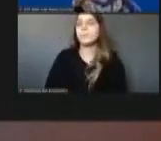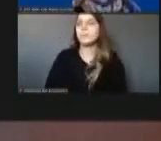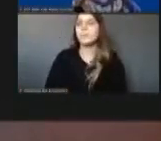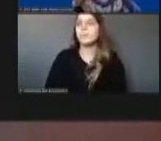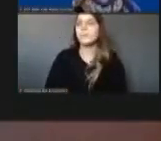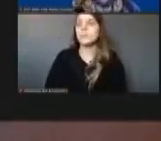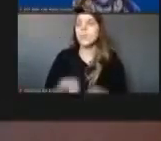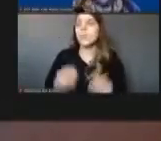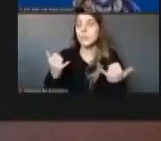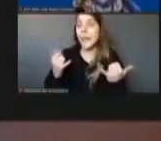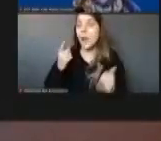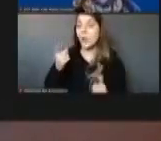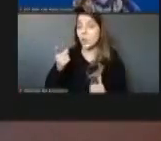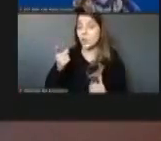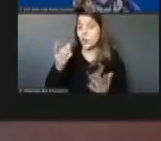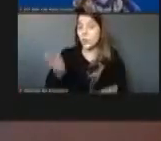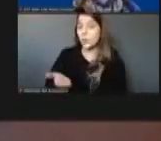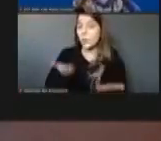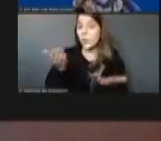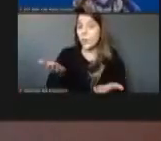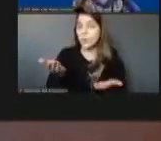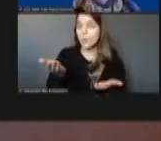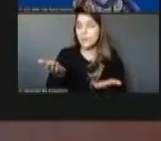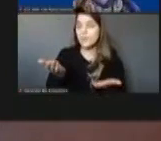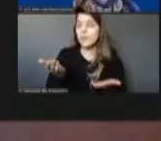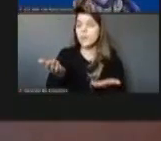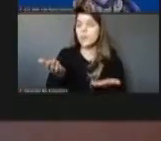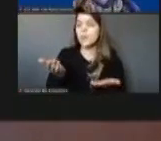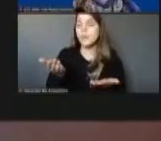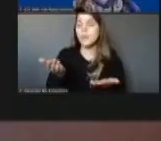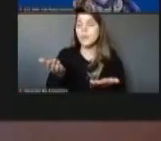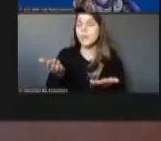now proposing that.